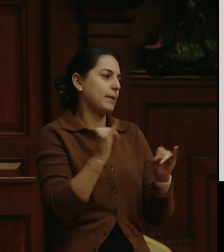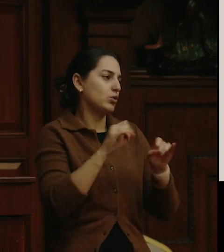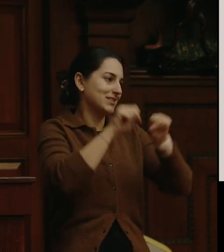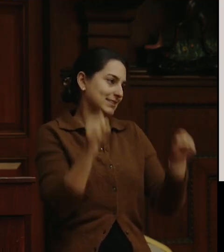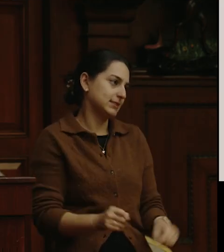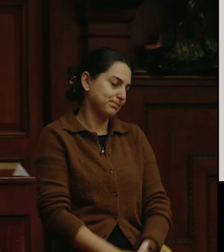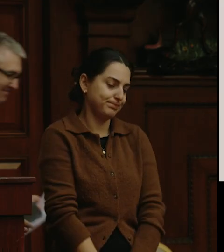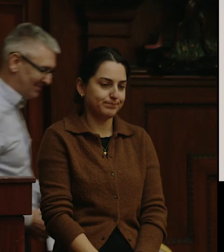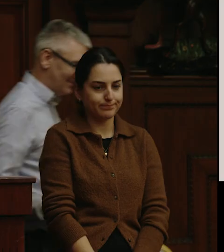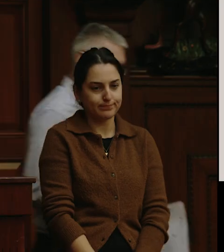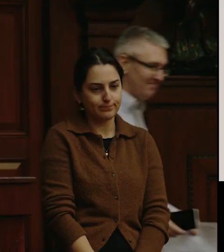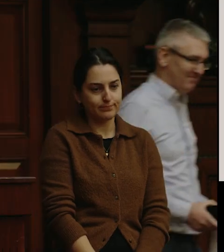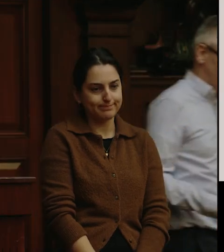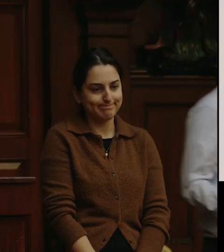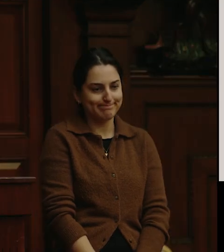Frank.